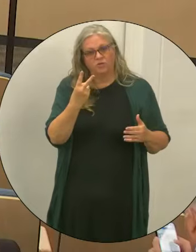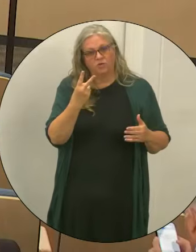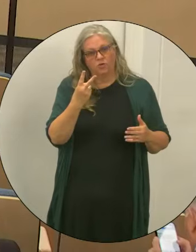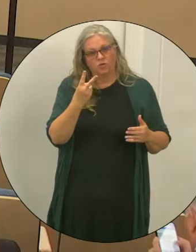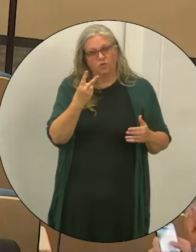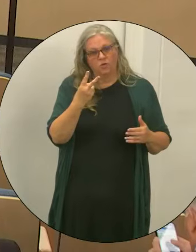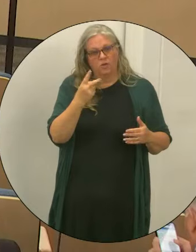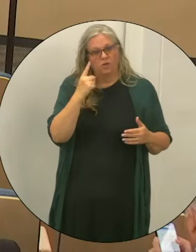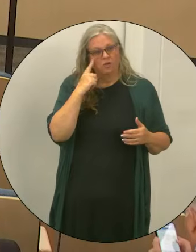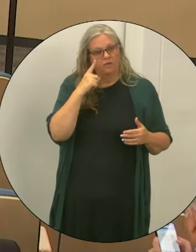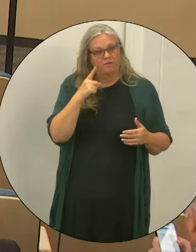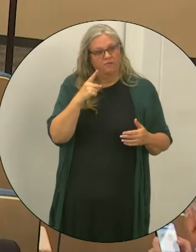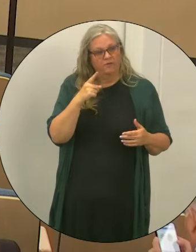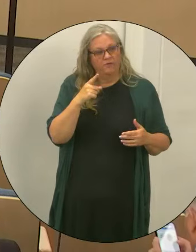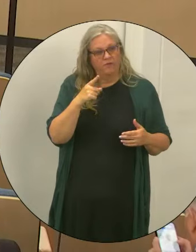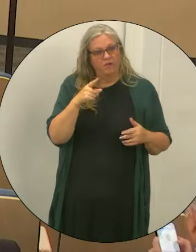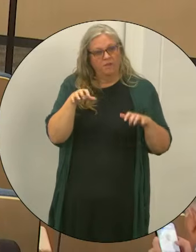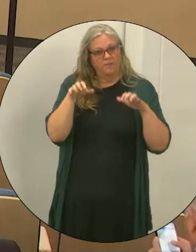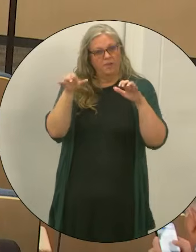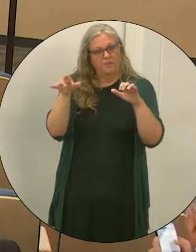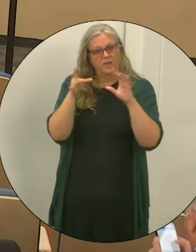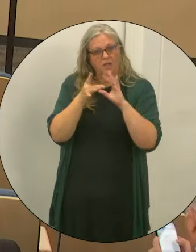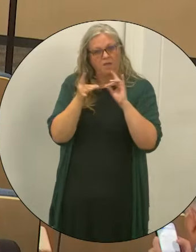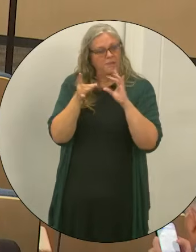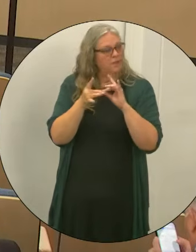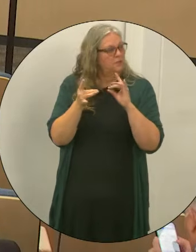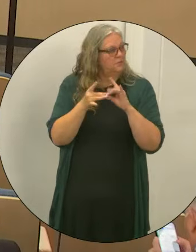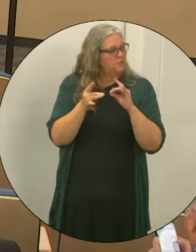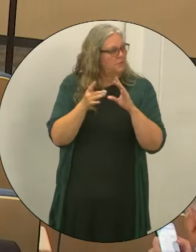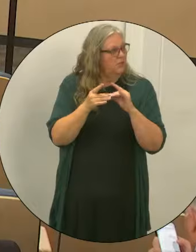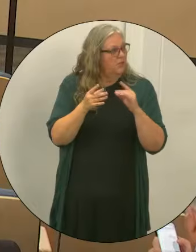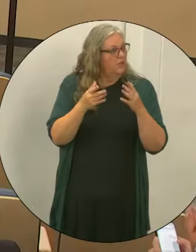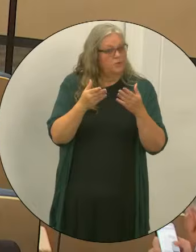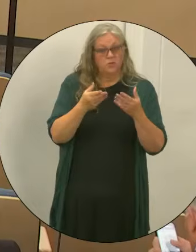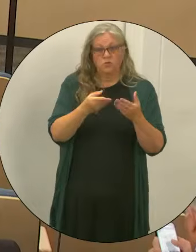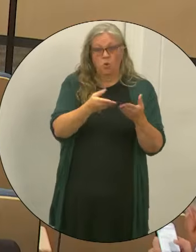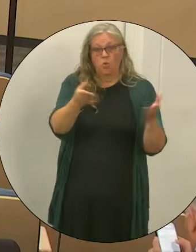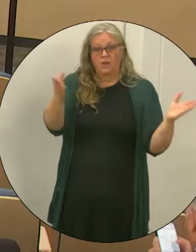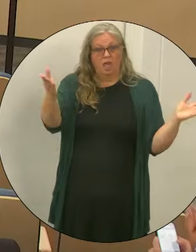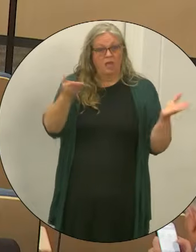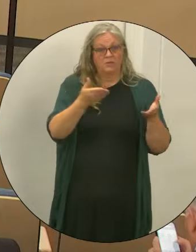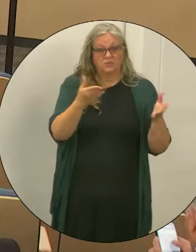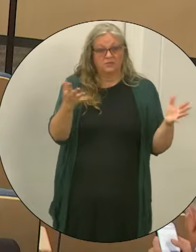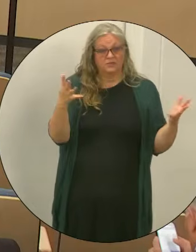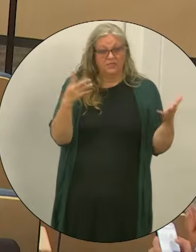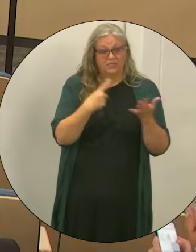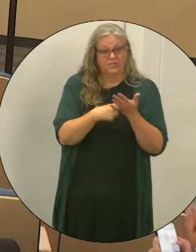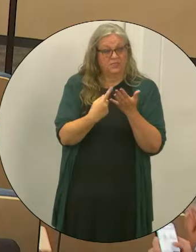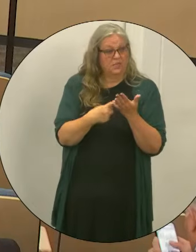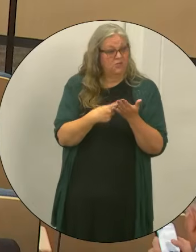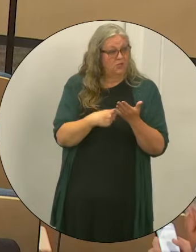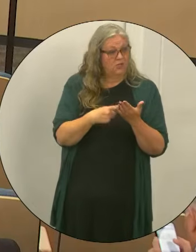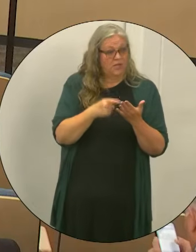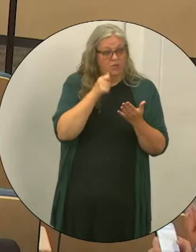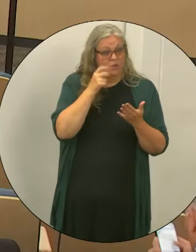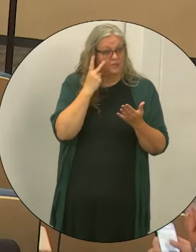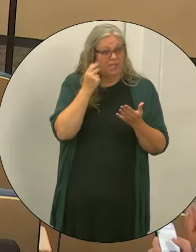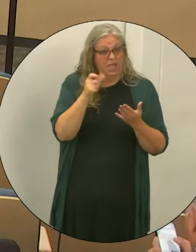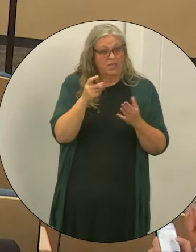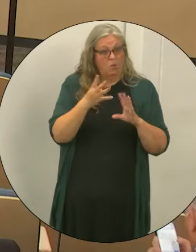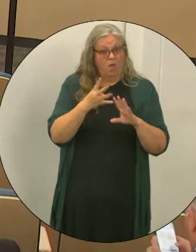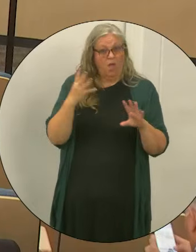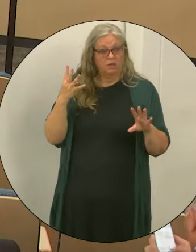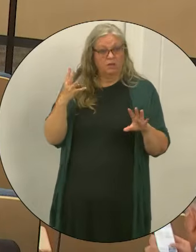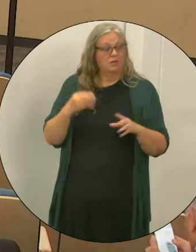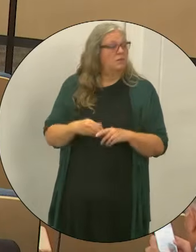we'll entertain a motion. So if nobody else has any more discussion, I don't see anybody else in the queue.